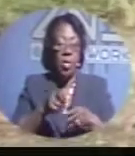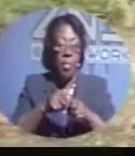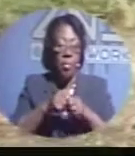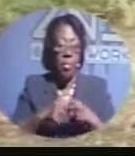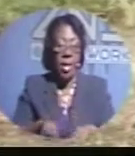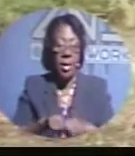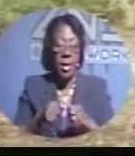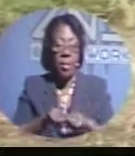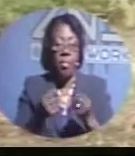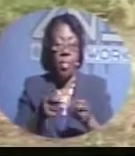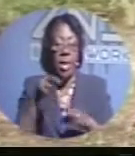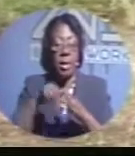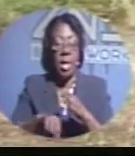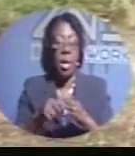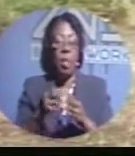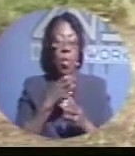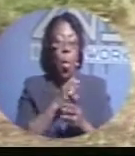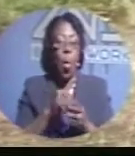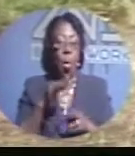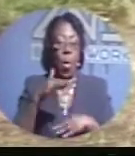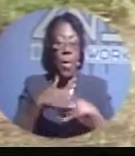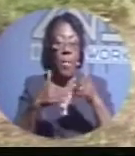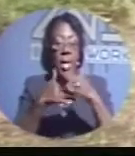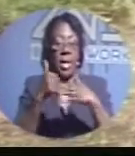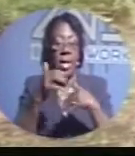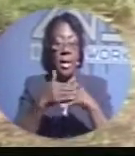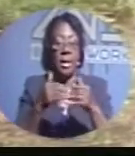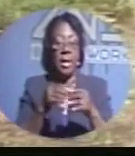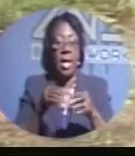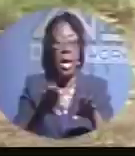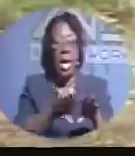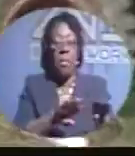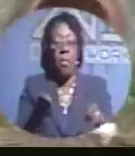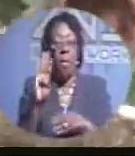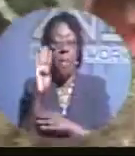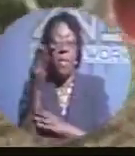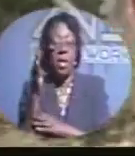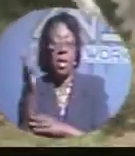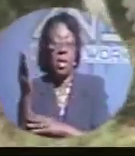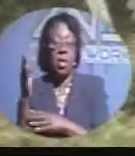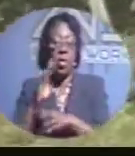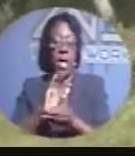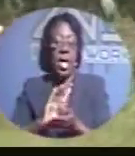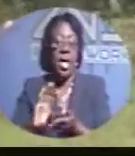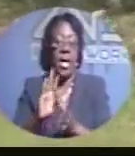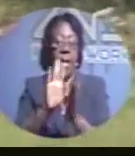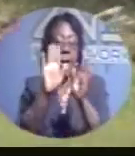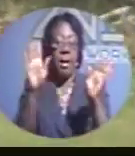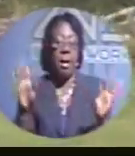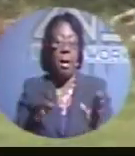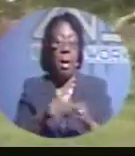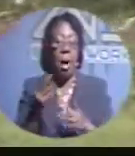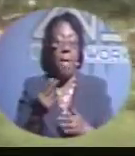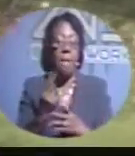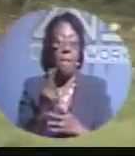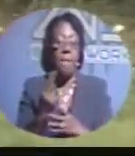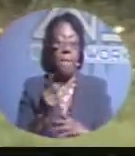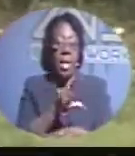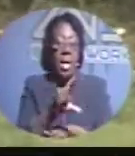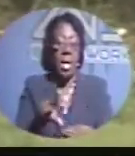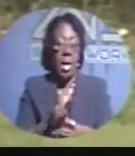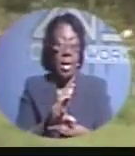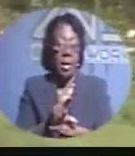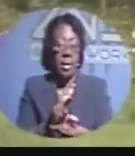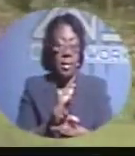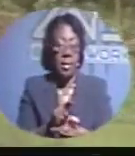element, as Urban Renewal attempts to strike at the core of where they breed, live, and for many years have flourished. During the heyday of Freeport,